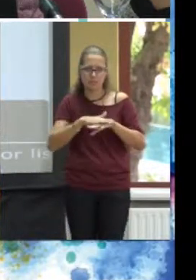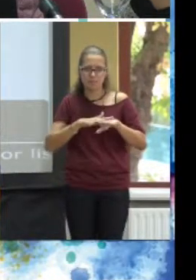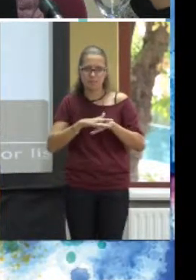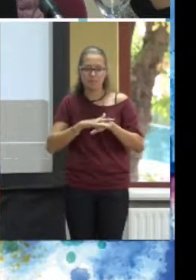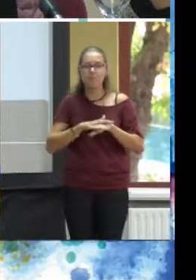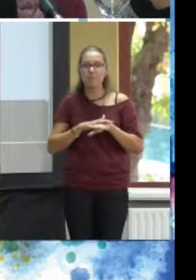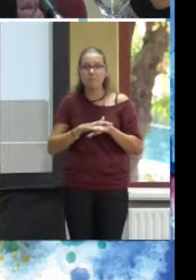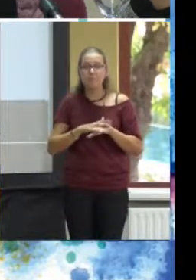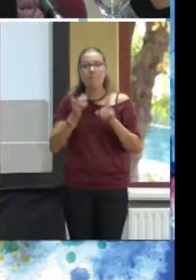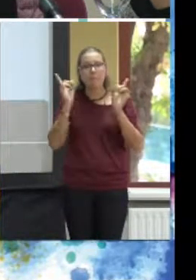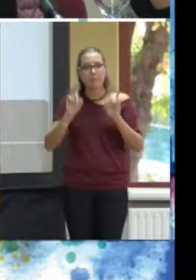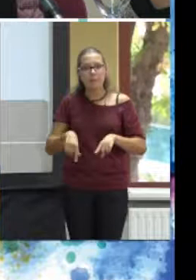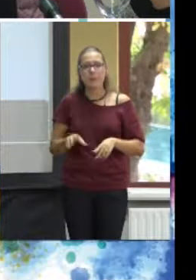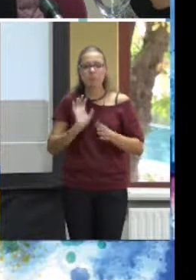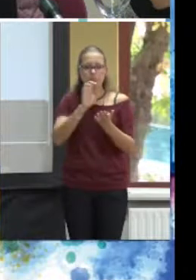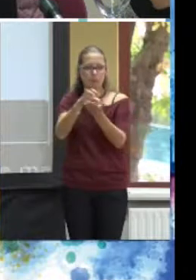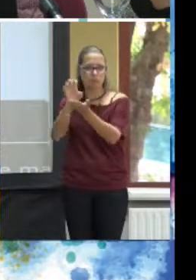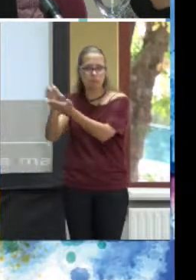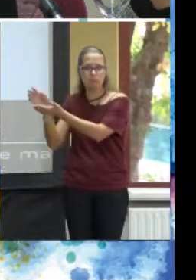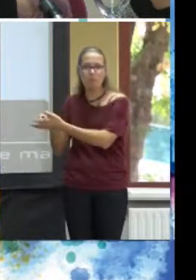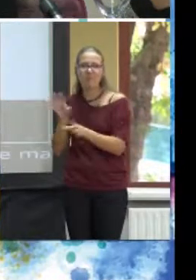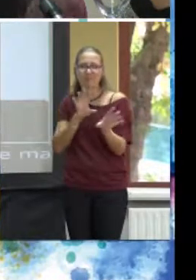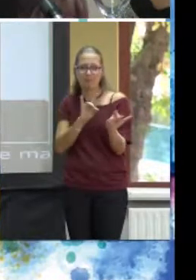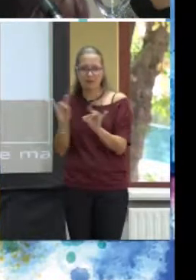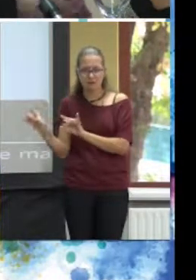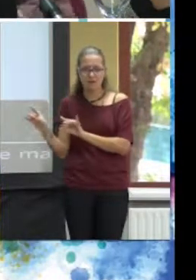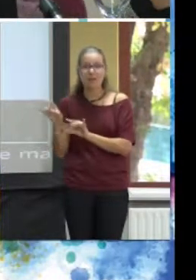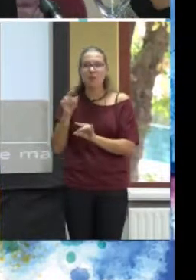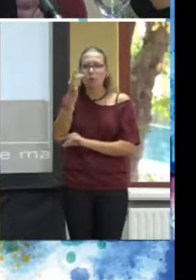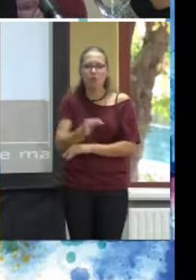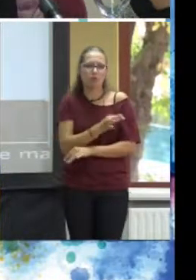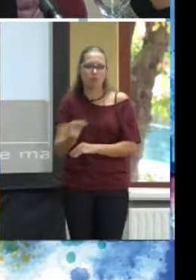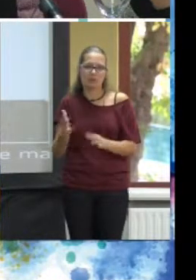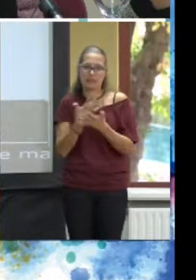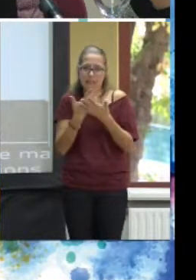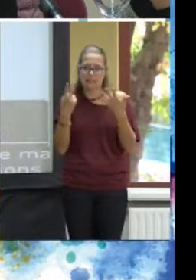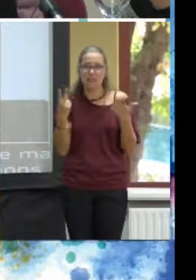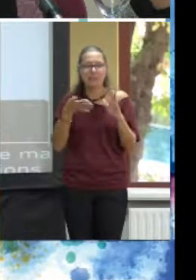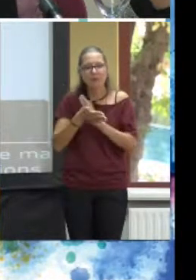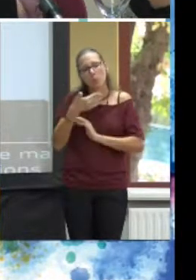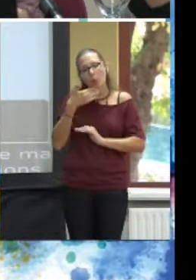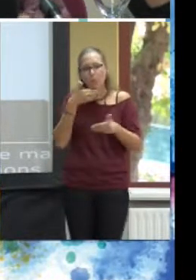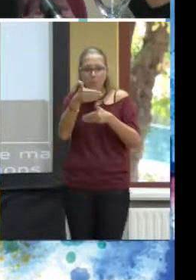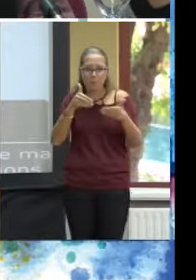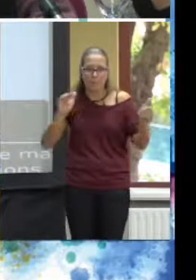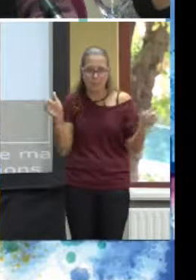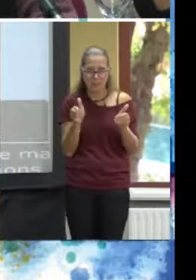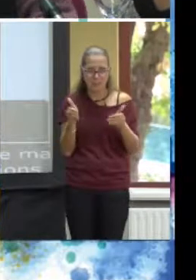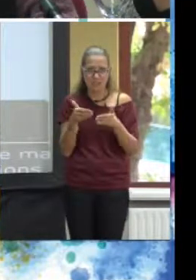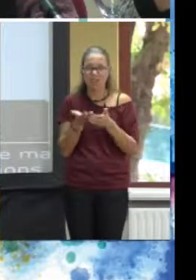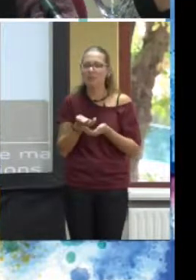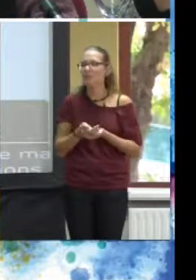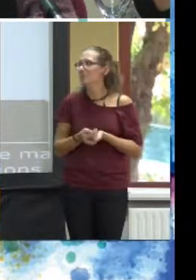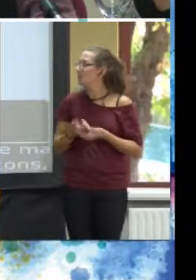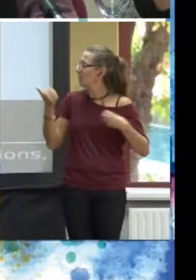the tactile stations, 17, and they are small exhibitions themselves. This is